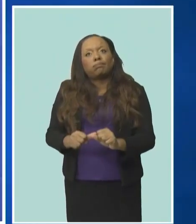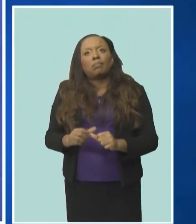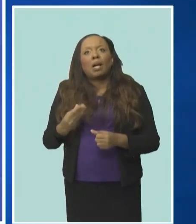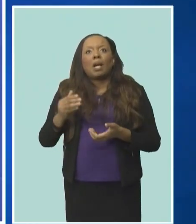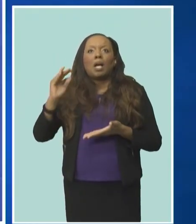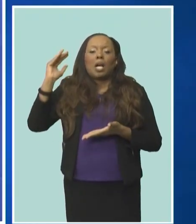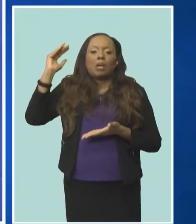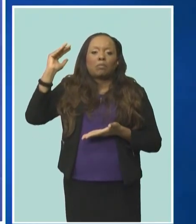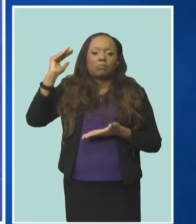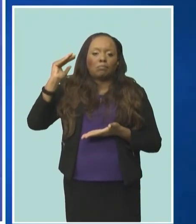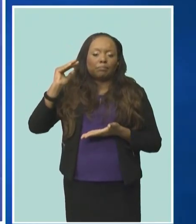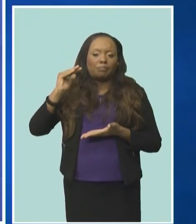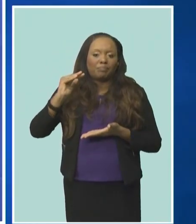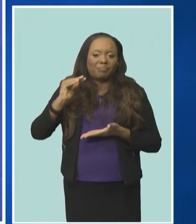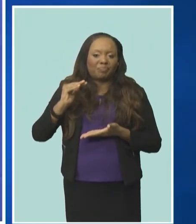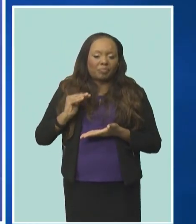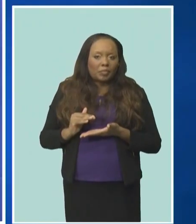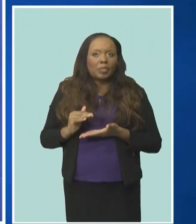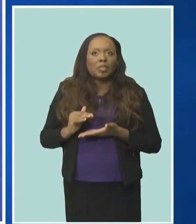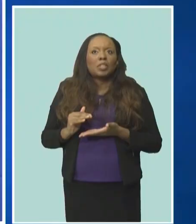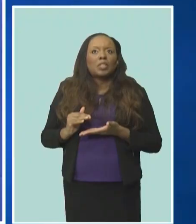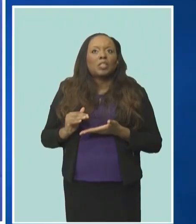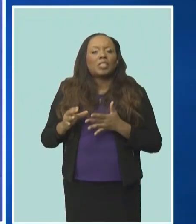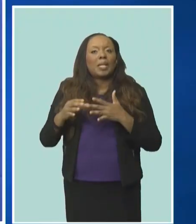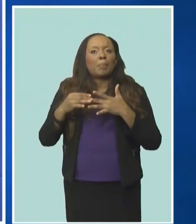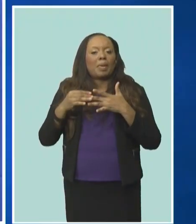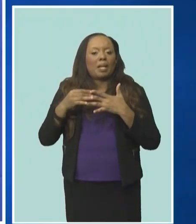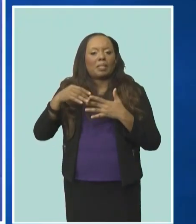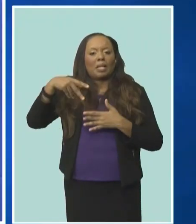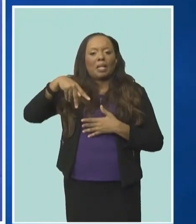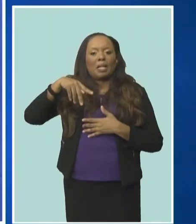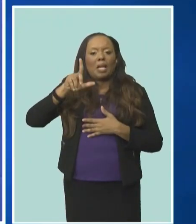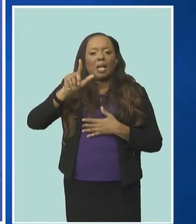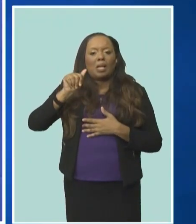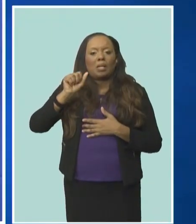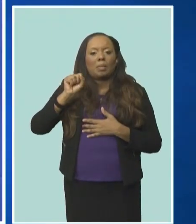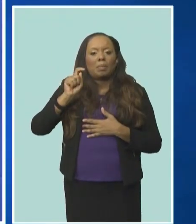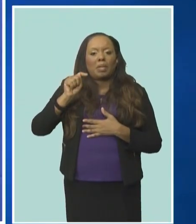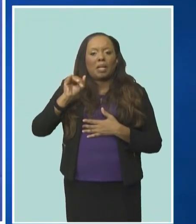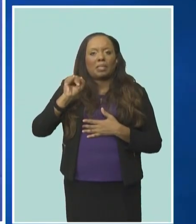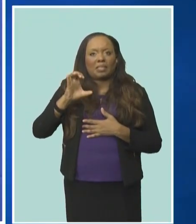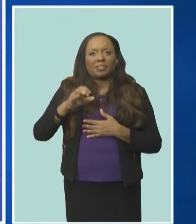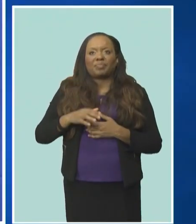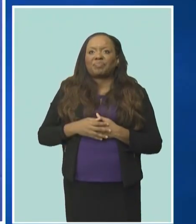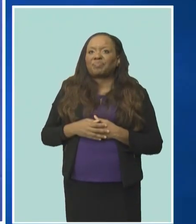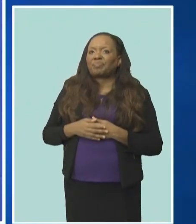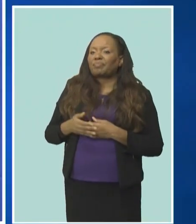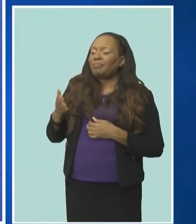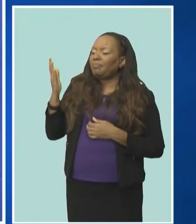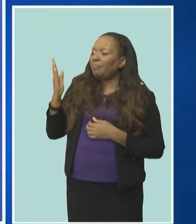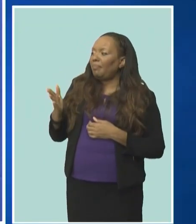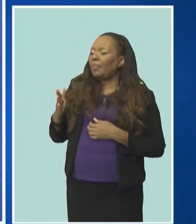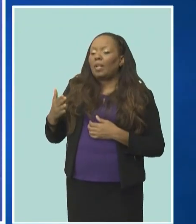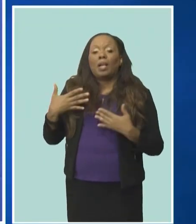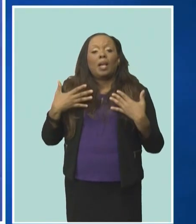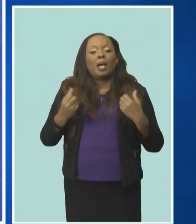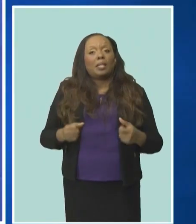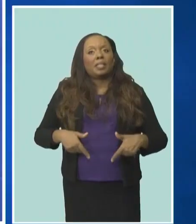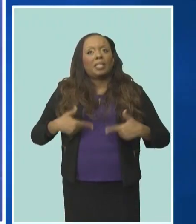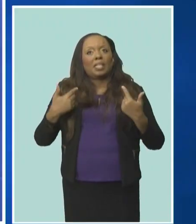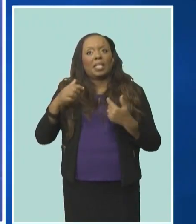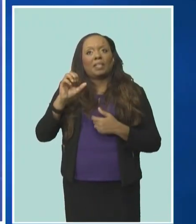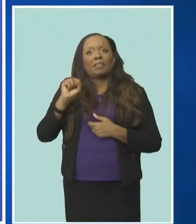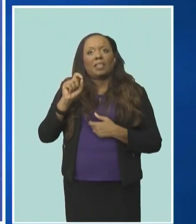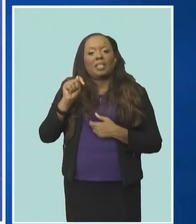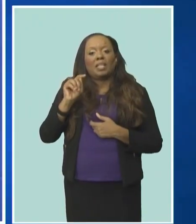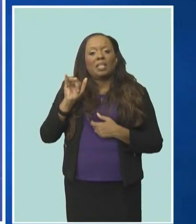reducing plastic waste. Looking at promoting healthier lifestyles within schools is of major importance to the ministry.